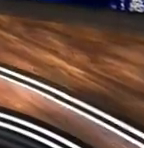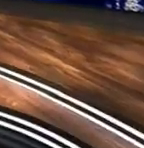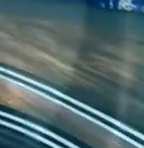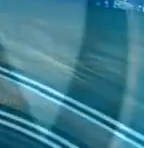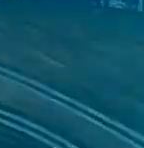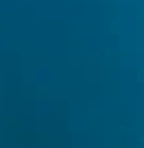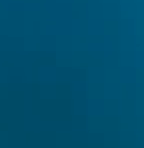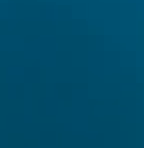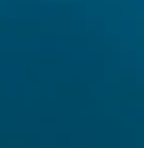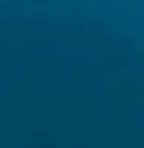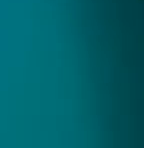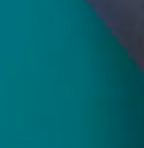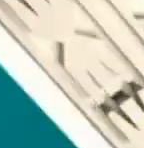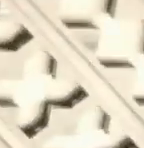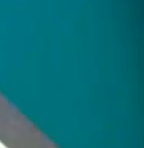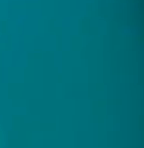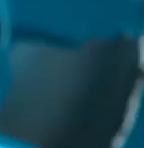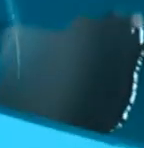Tuesday, Monday,